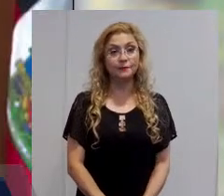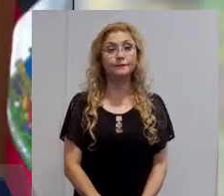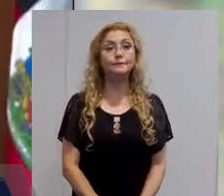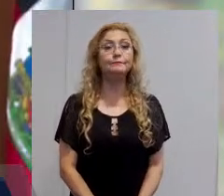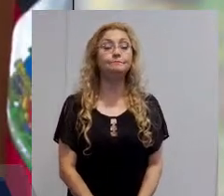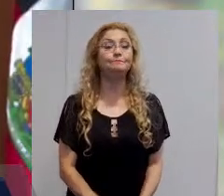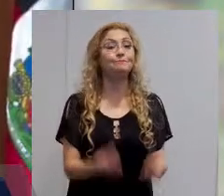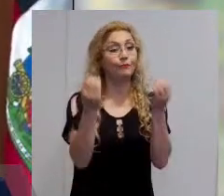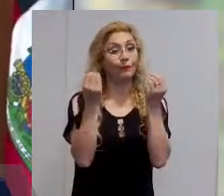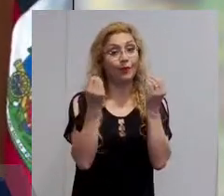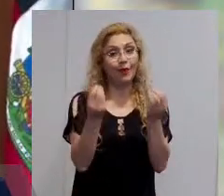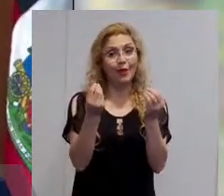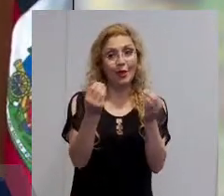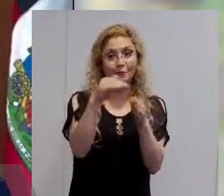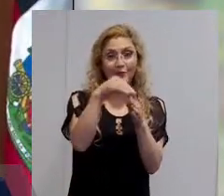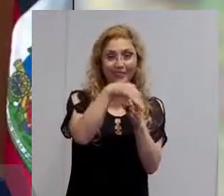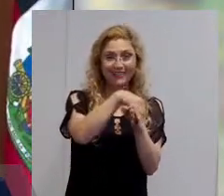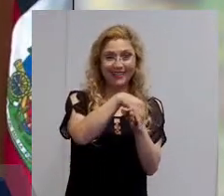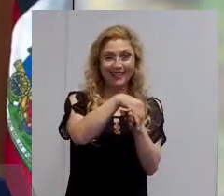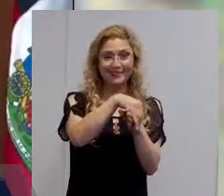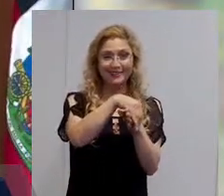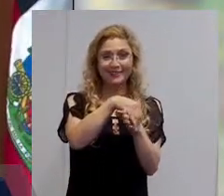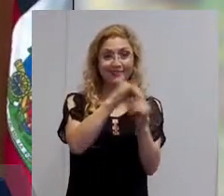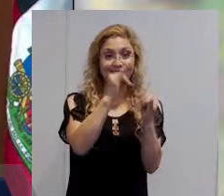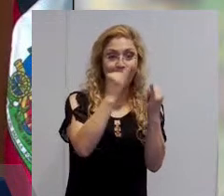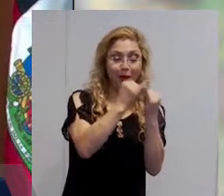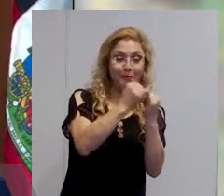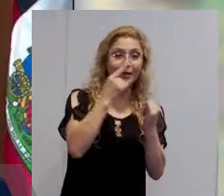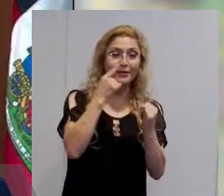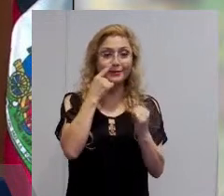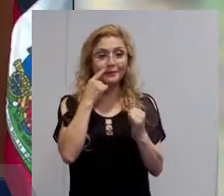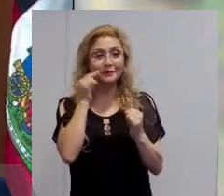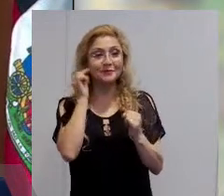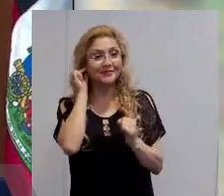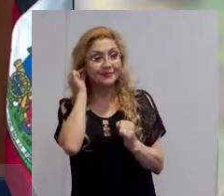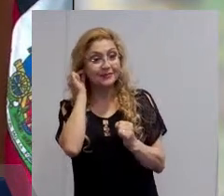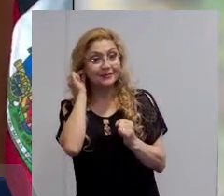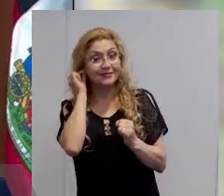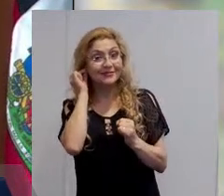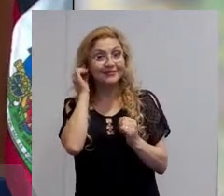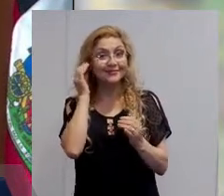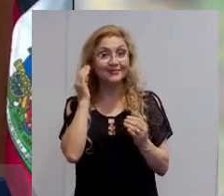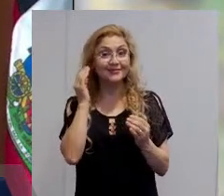Buenas tardes. Good afternoon, amigos, amigos, friends,